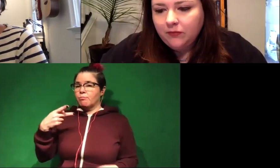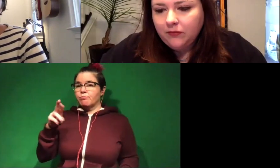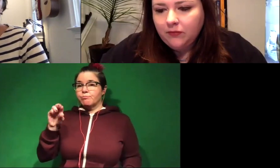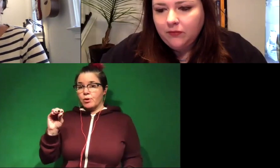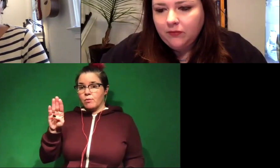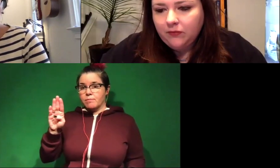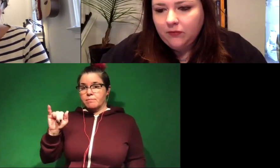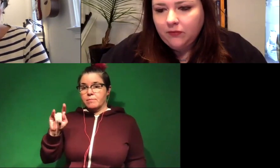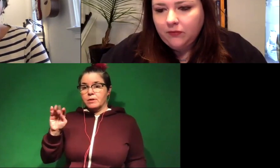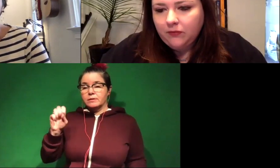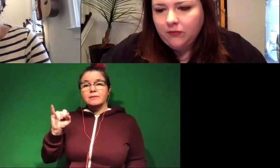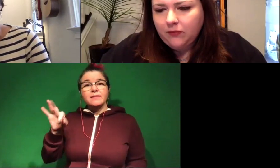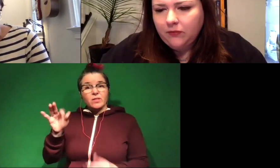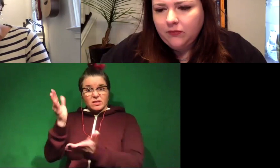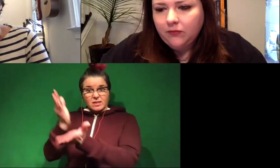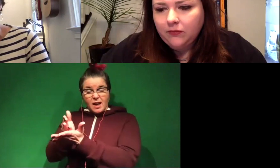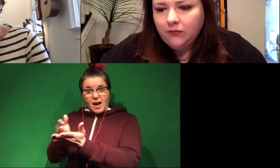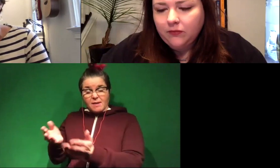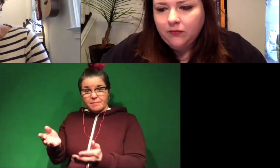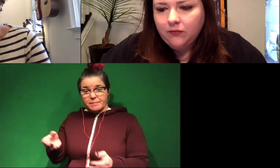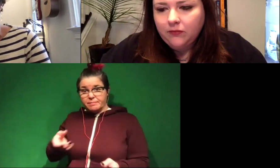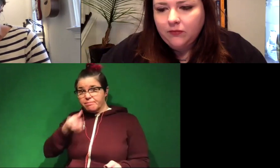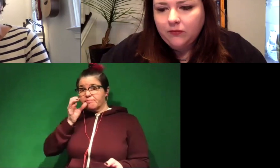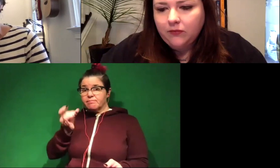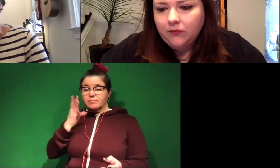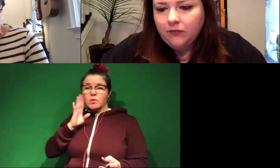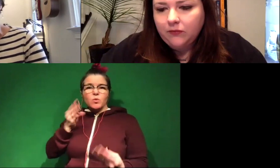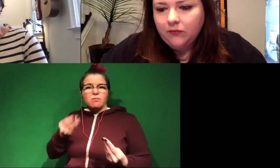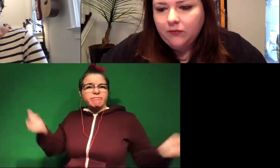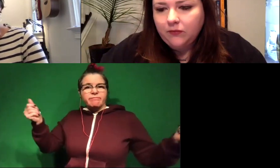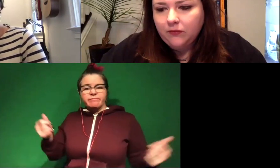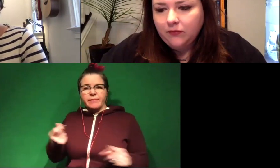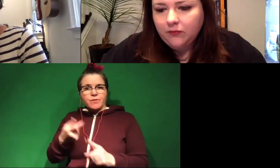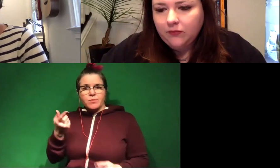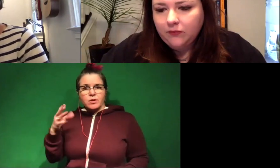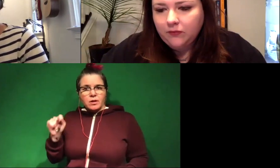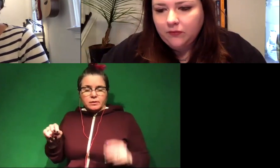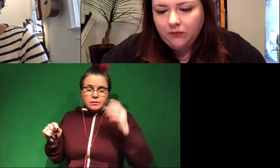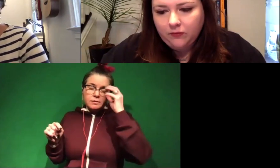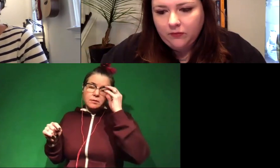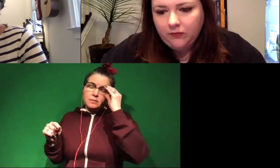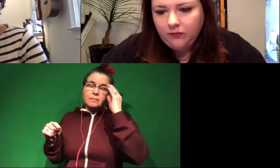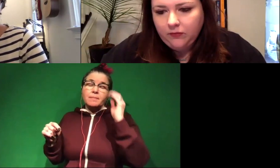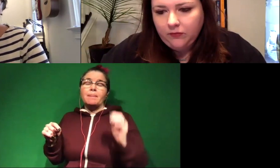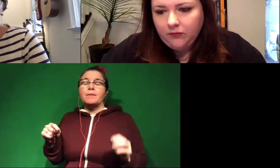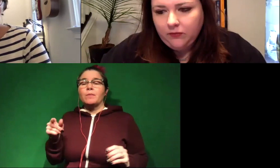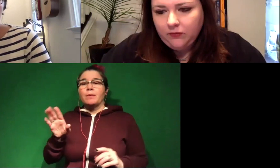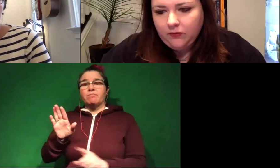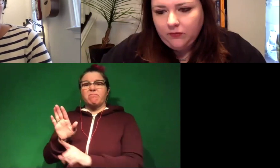that if you stop taking them, they will just disappear from your gut. So a lot of the things about probiotics